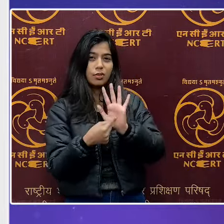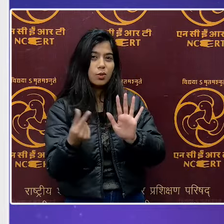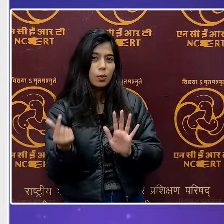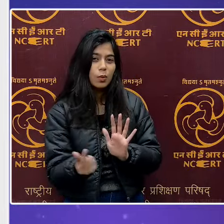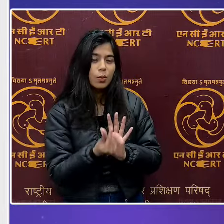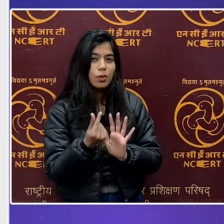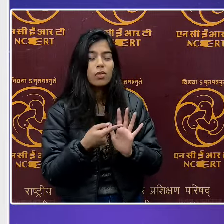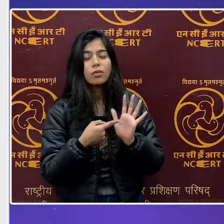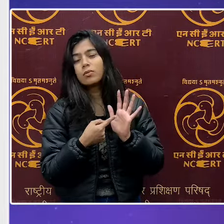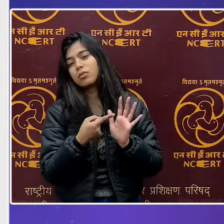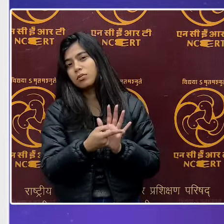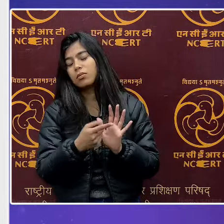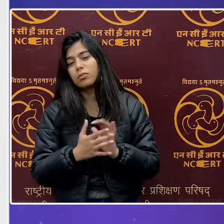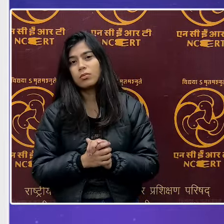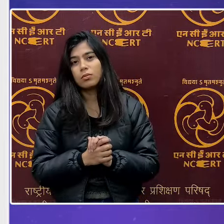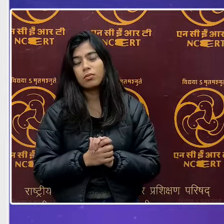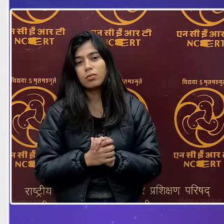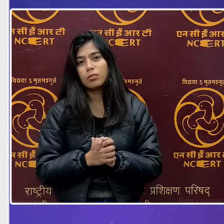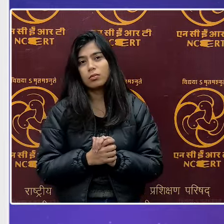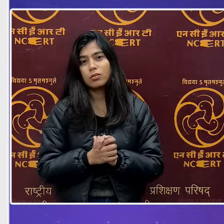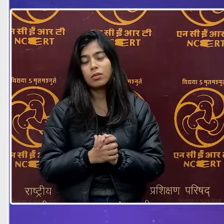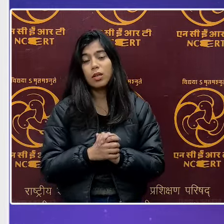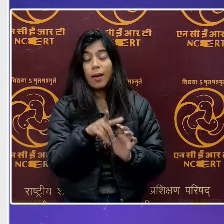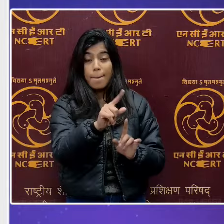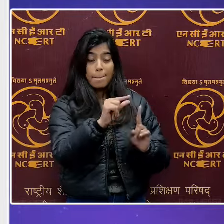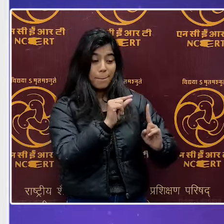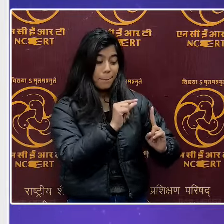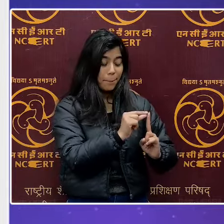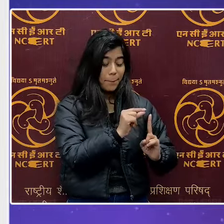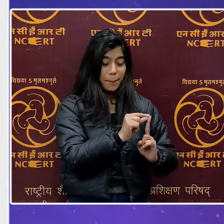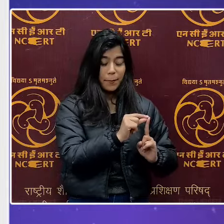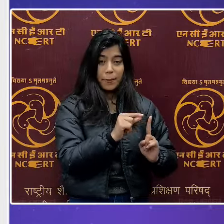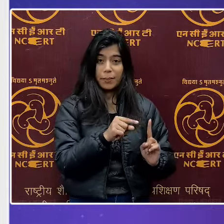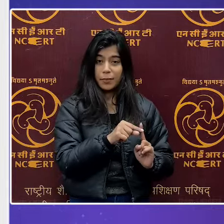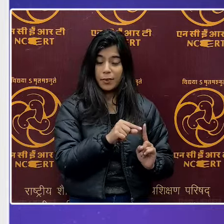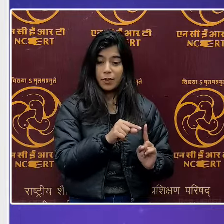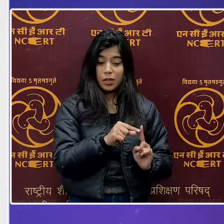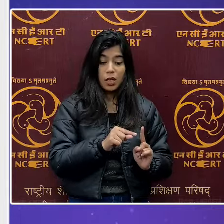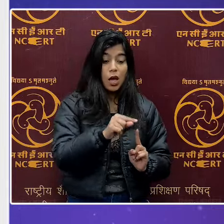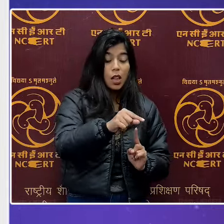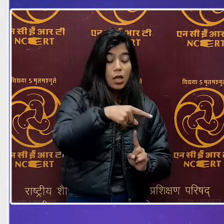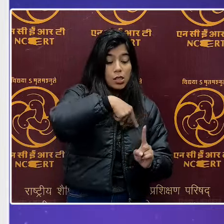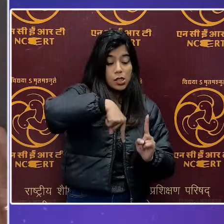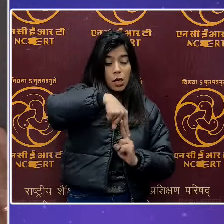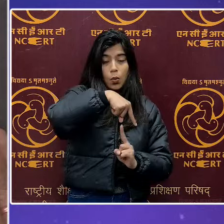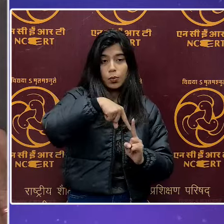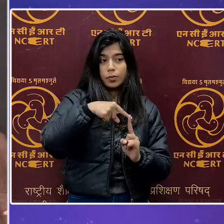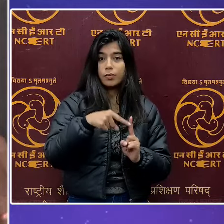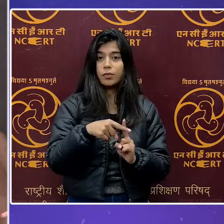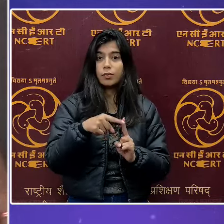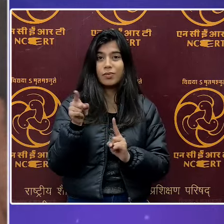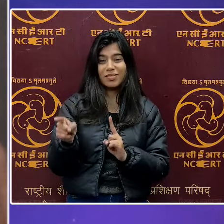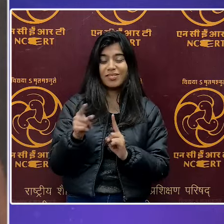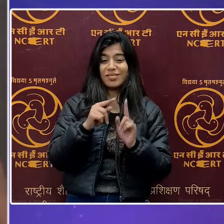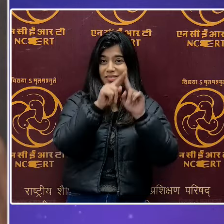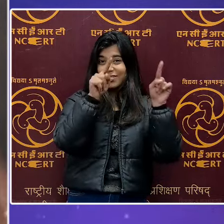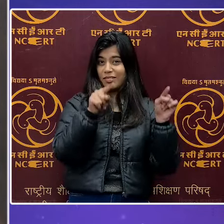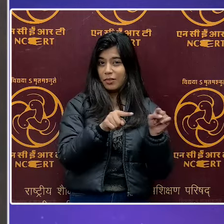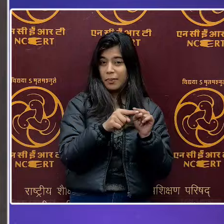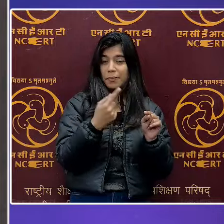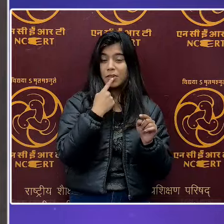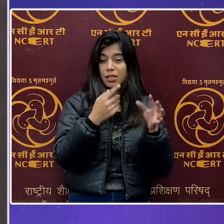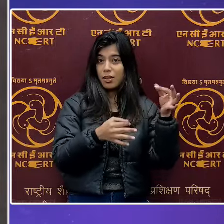the case of a particle P which is moving along a circular path. Here I will draw the diagram on the